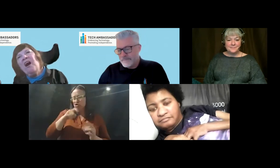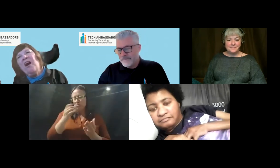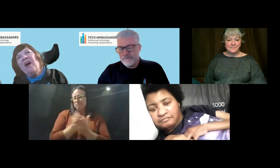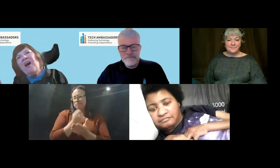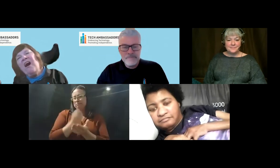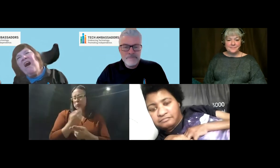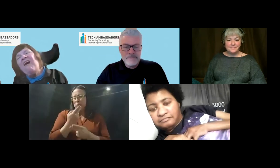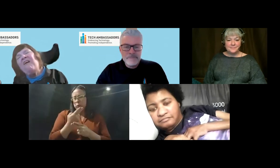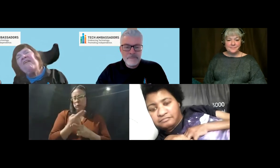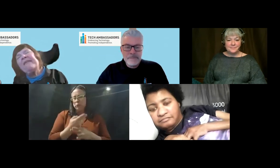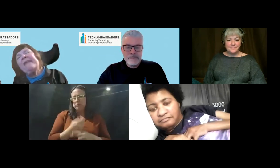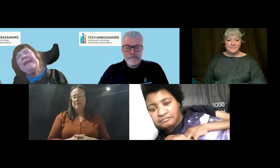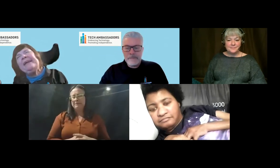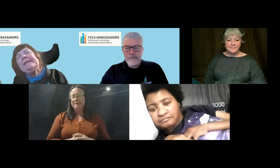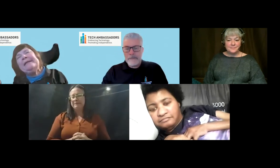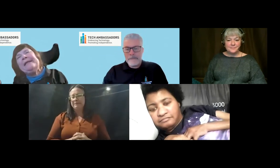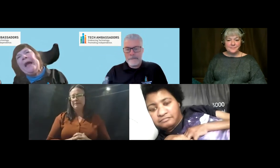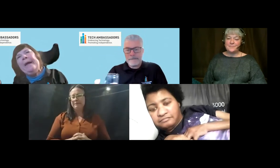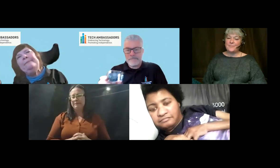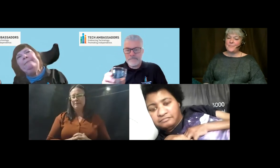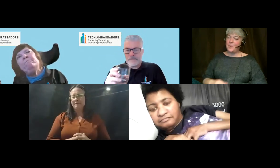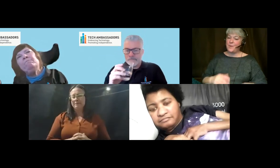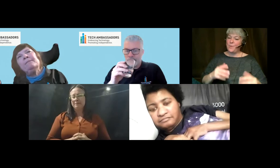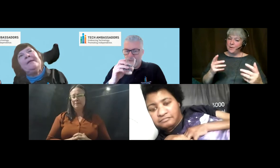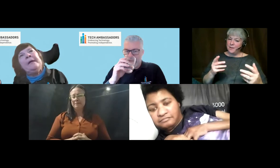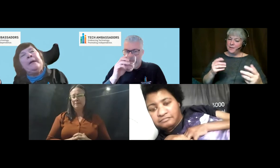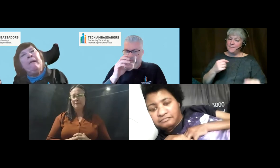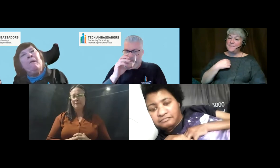Well, I think that